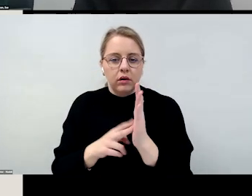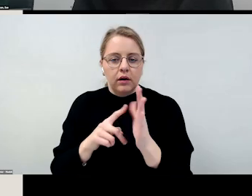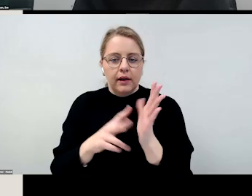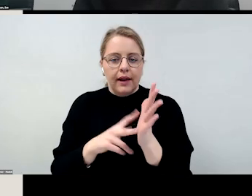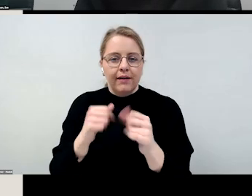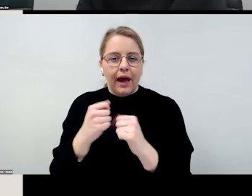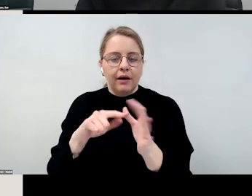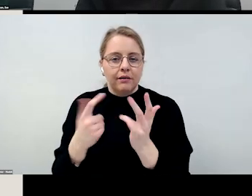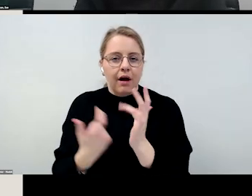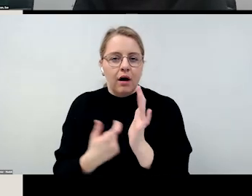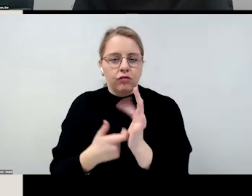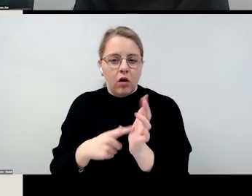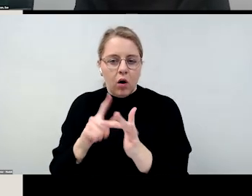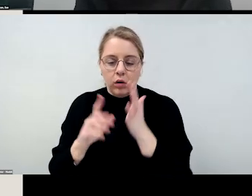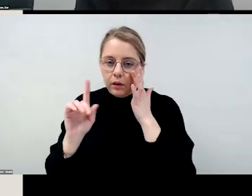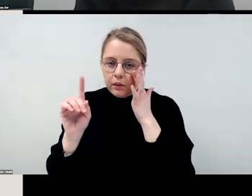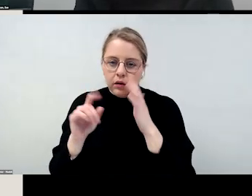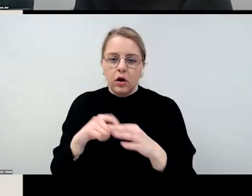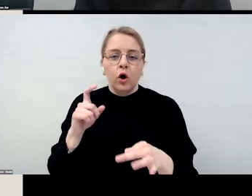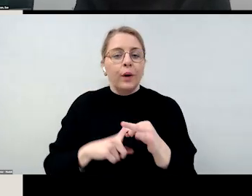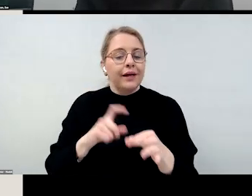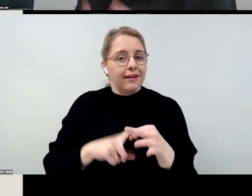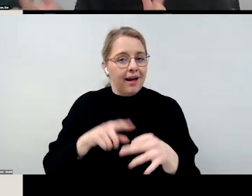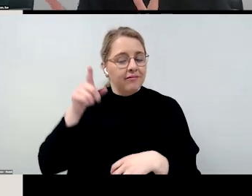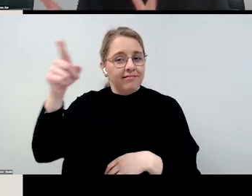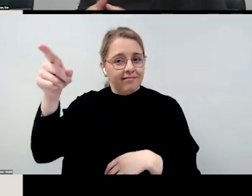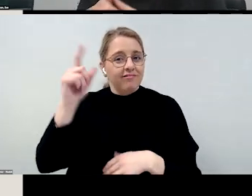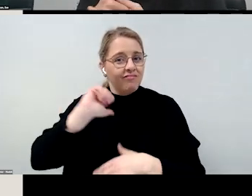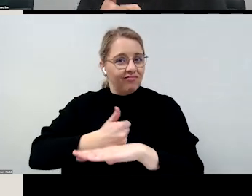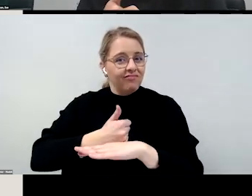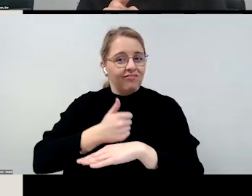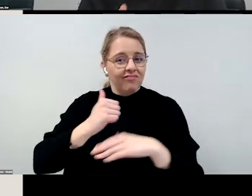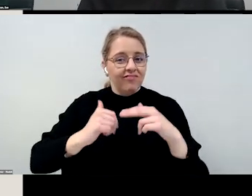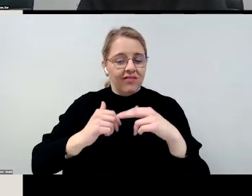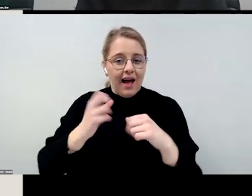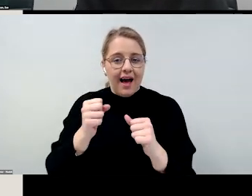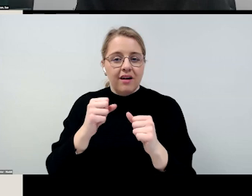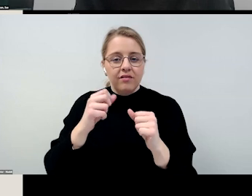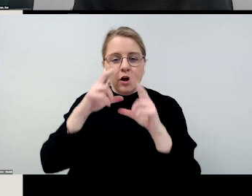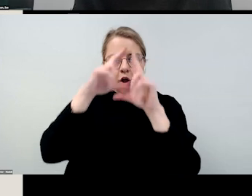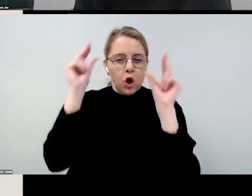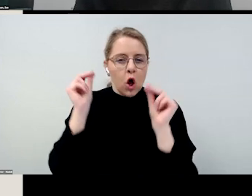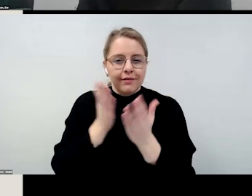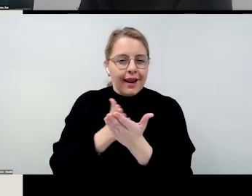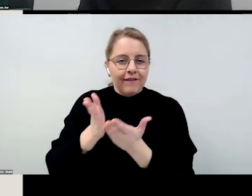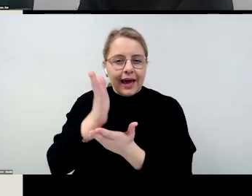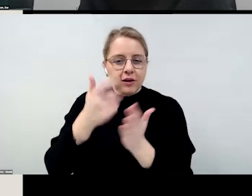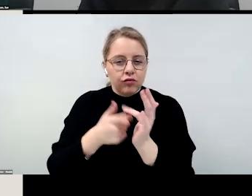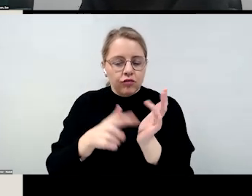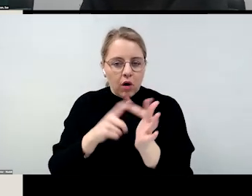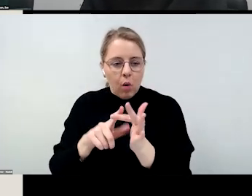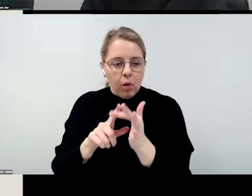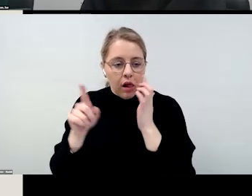systems. So Queensland is the first state to develop disability nurse navigator roles, and